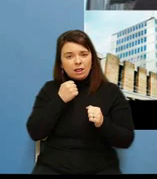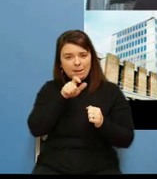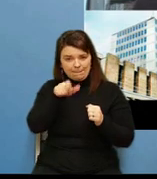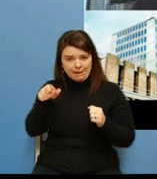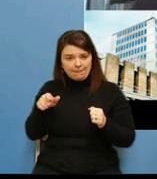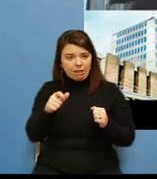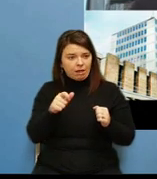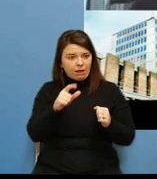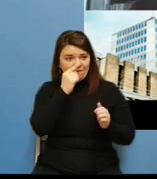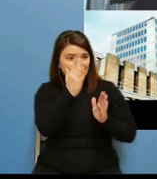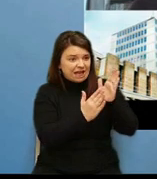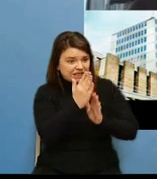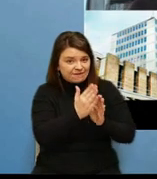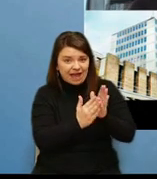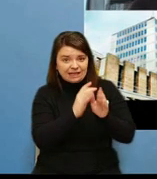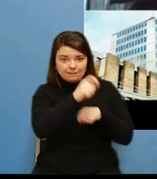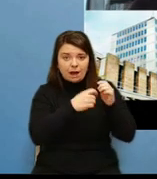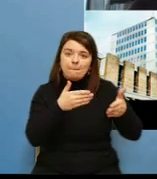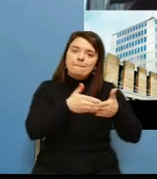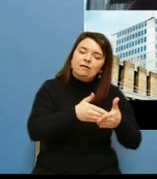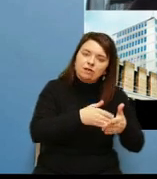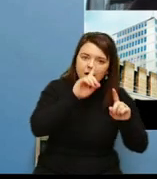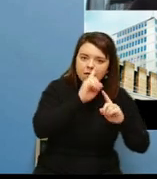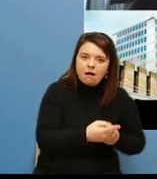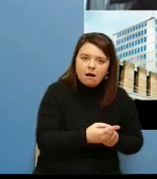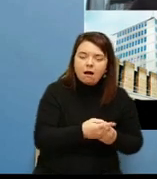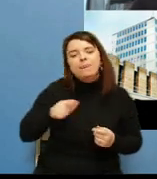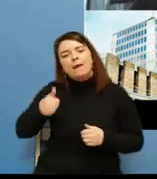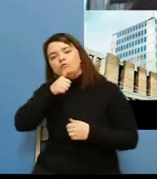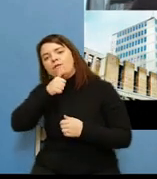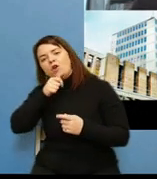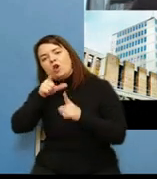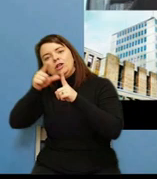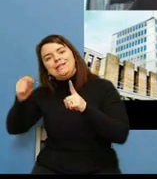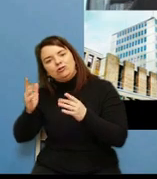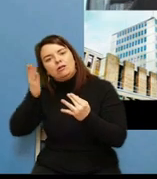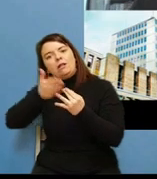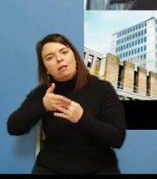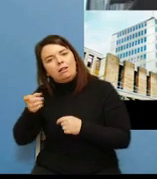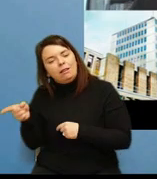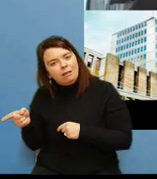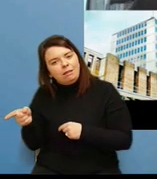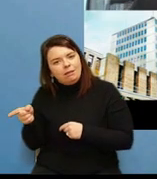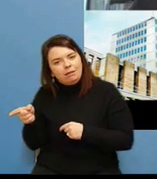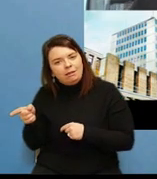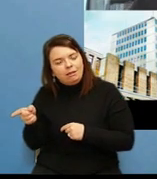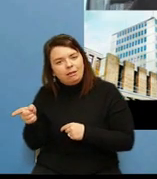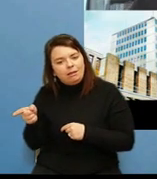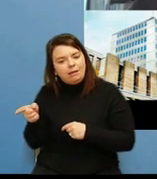there will be people to whom the physical attendance requirement is a barrier, and they will prefer to engage with a digital